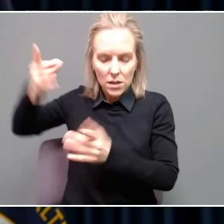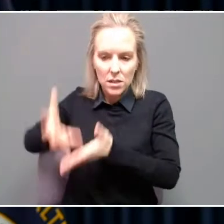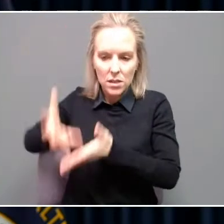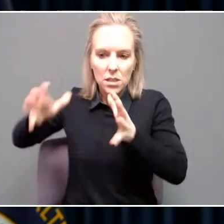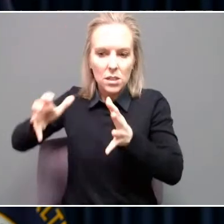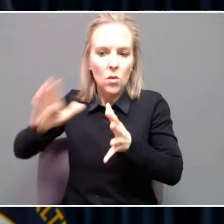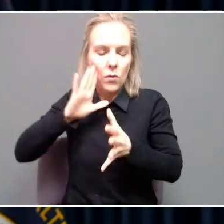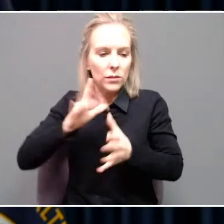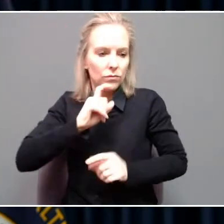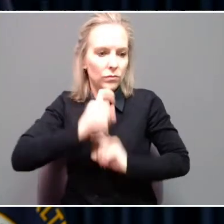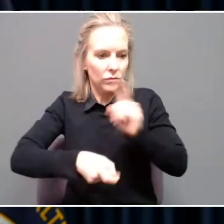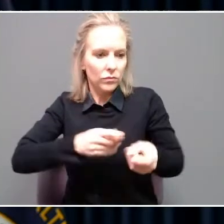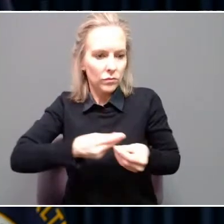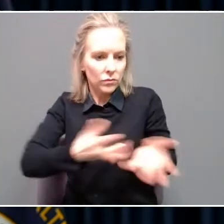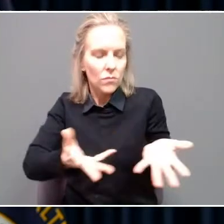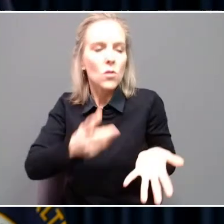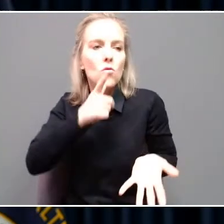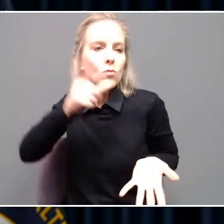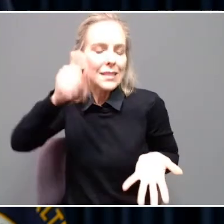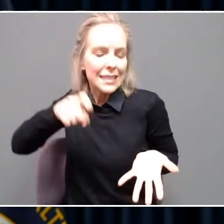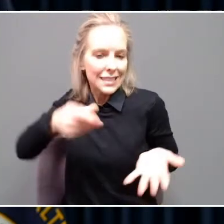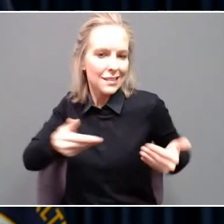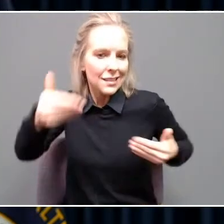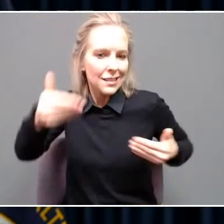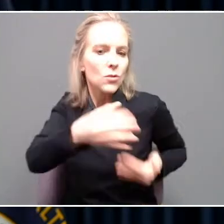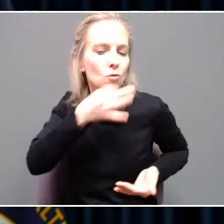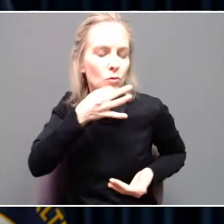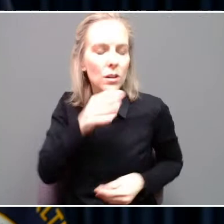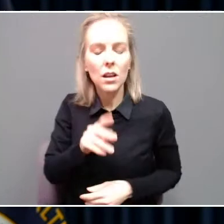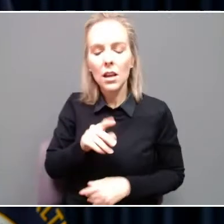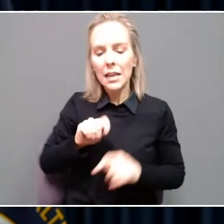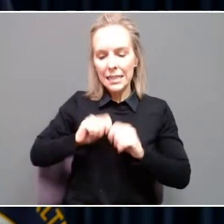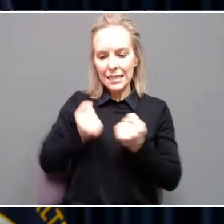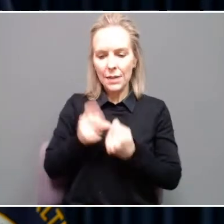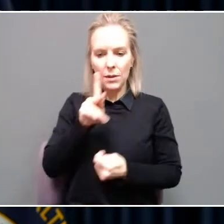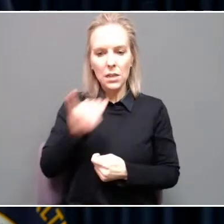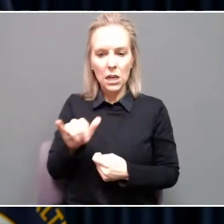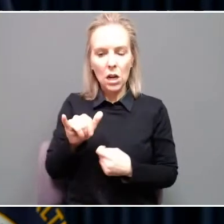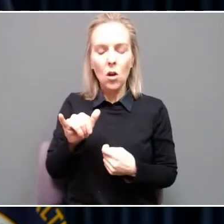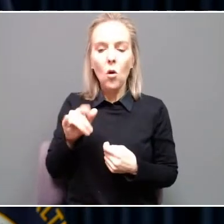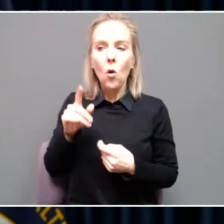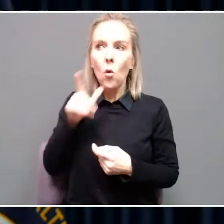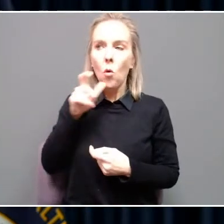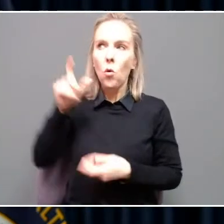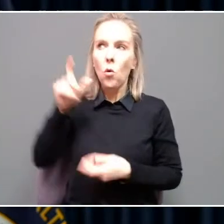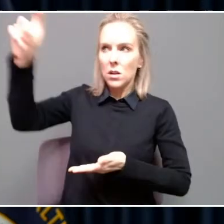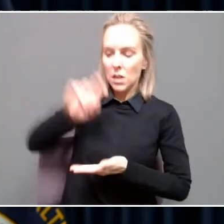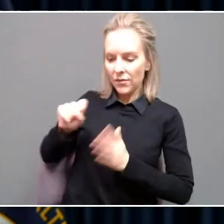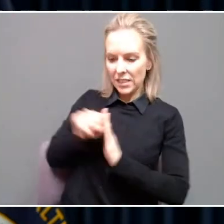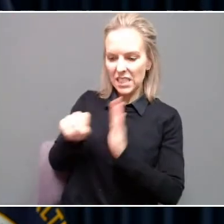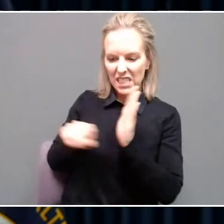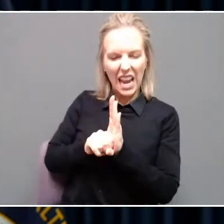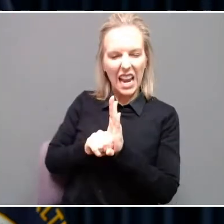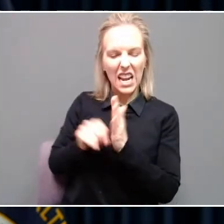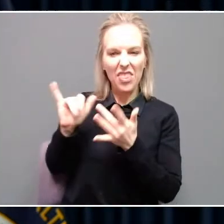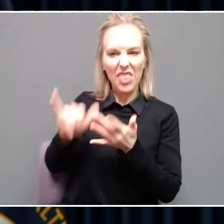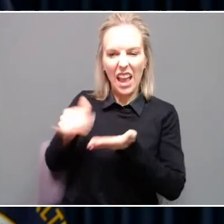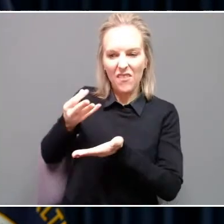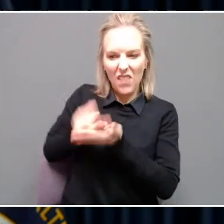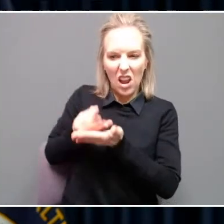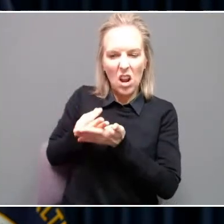future. Team Kentucky has already nearly exhausted the federal funding awarded to the state because by this point, we've now